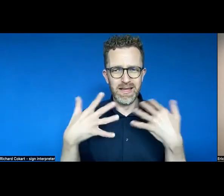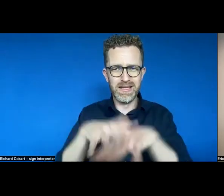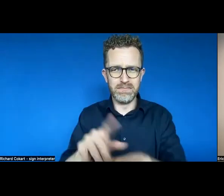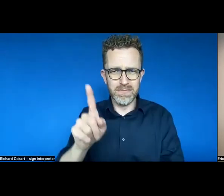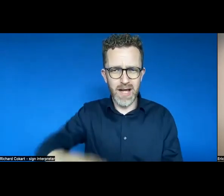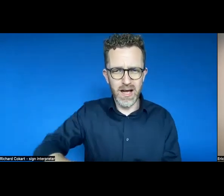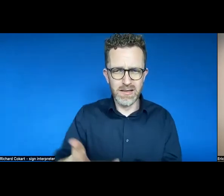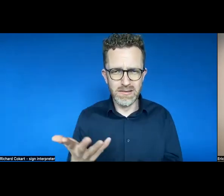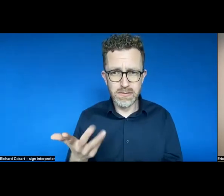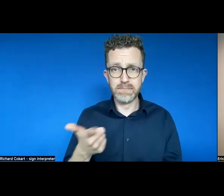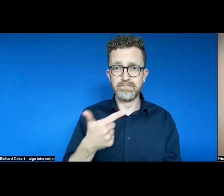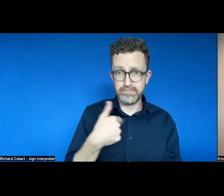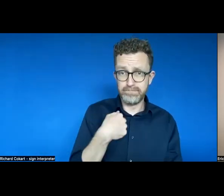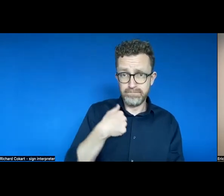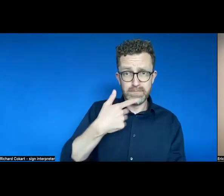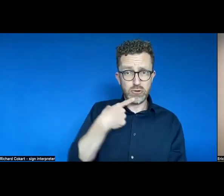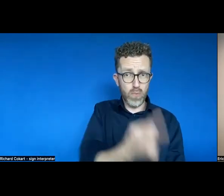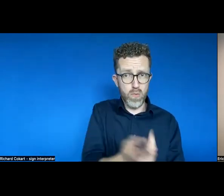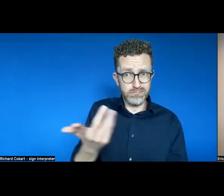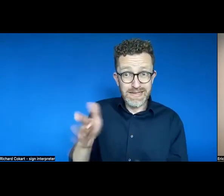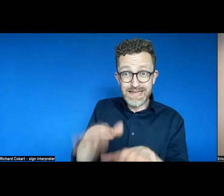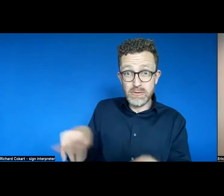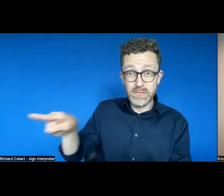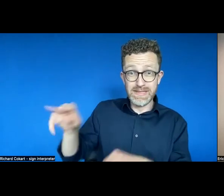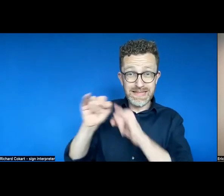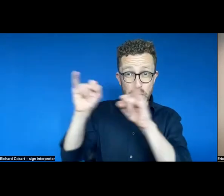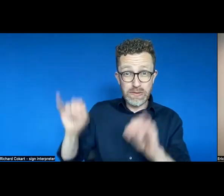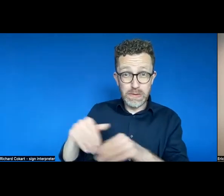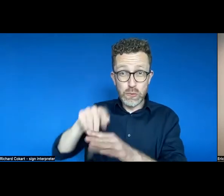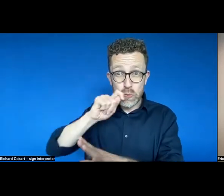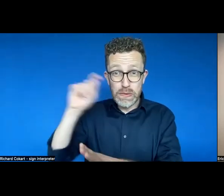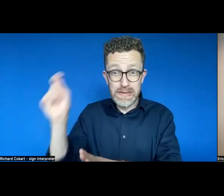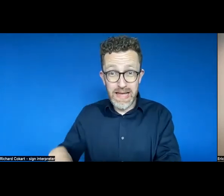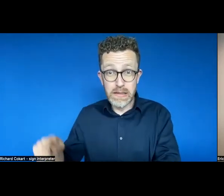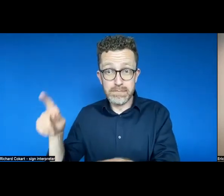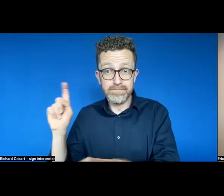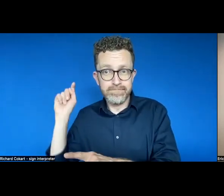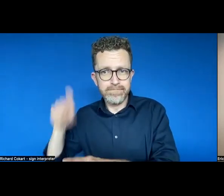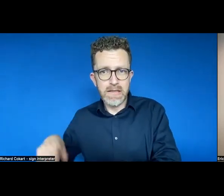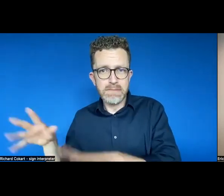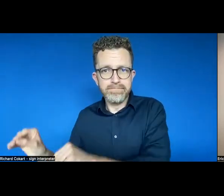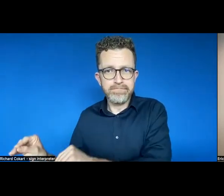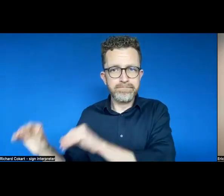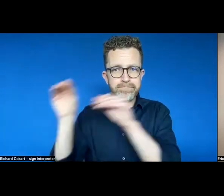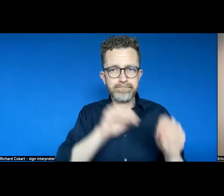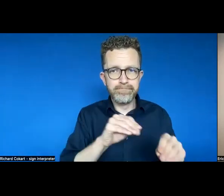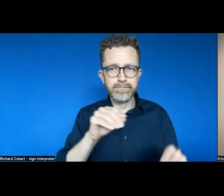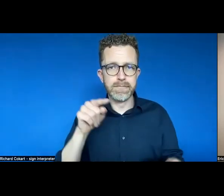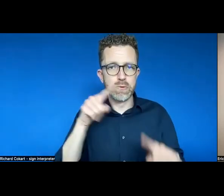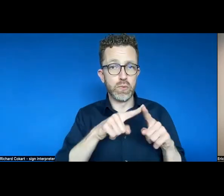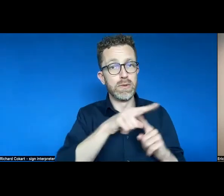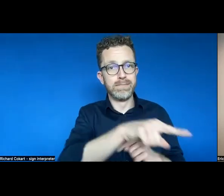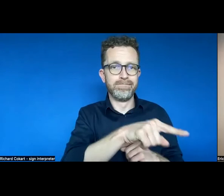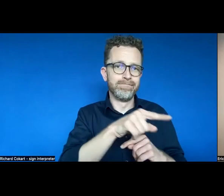delicate position now because we admire and appreciate everything the Ukrainian government is doing to stand up for